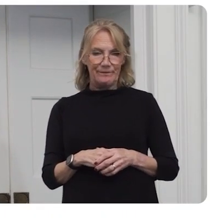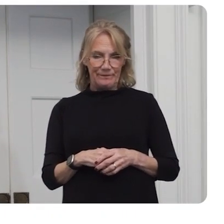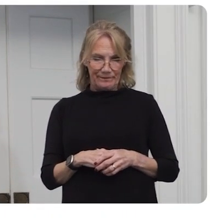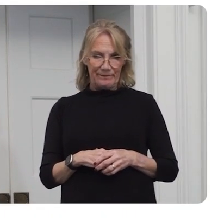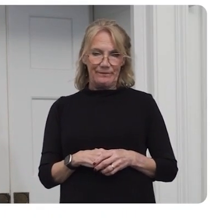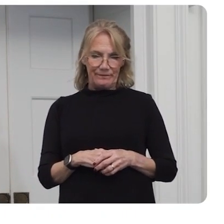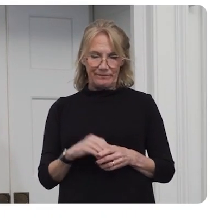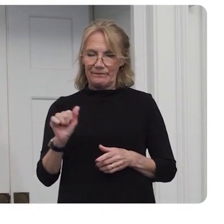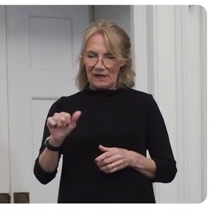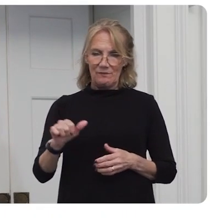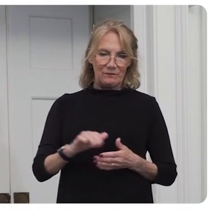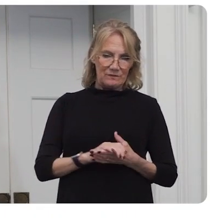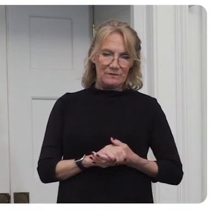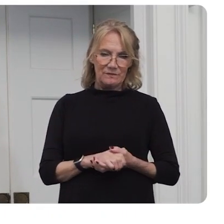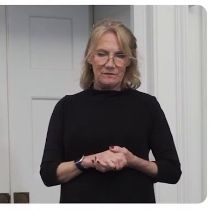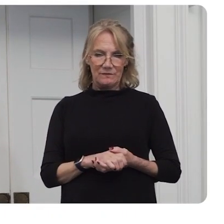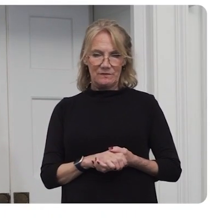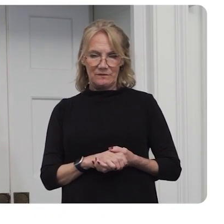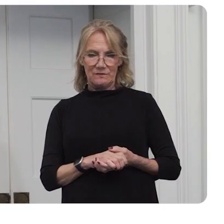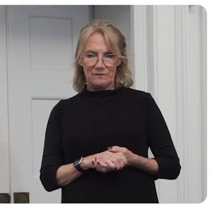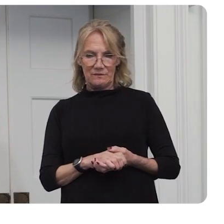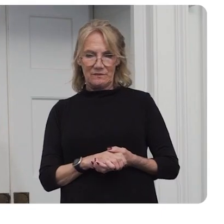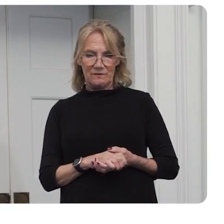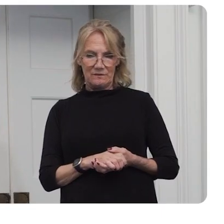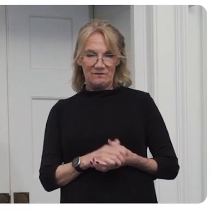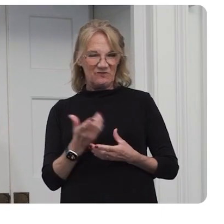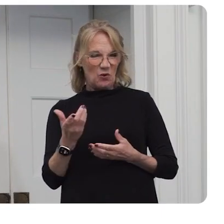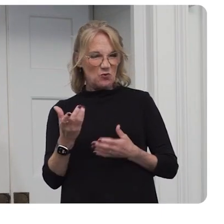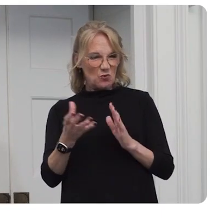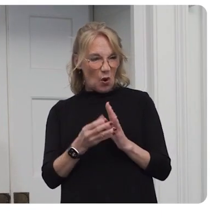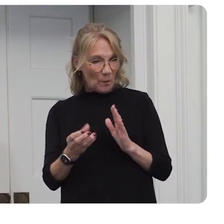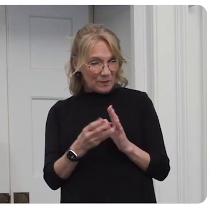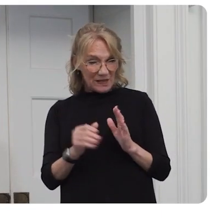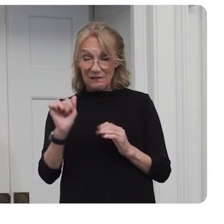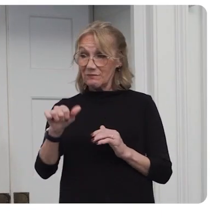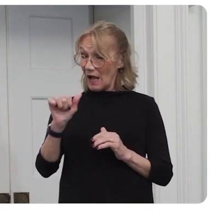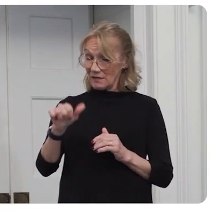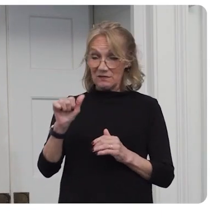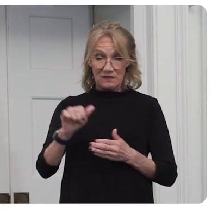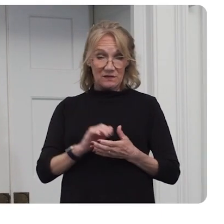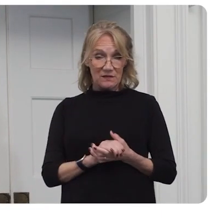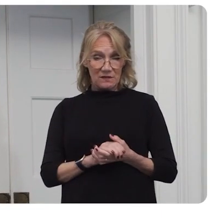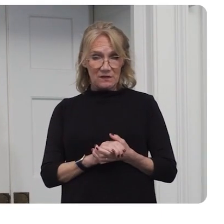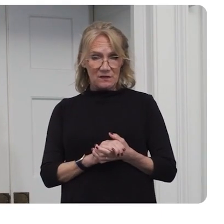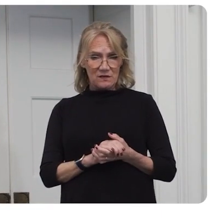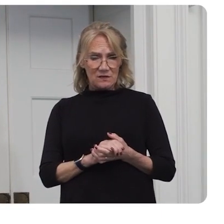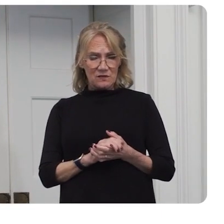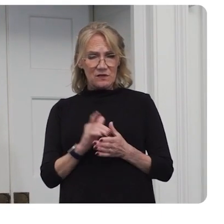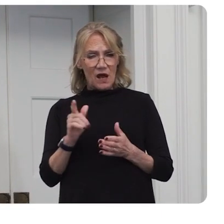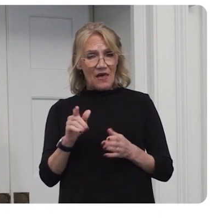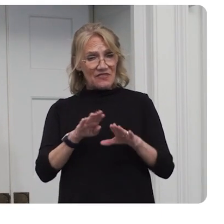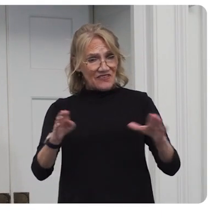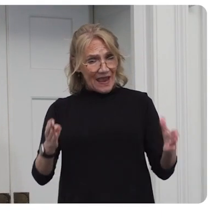Yeah. Projects there, doesn't it? Yeah, And you it does. can copy it, can't you? Yeah. Do you do